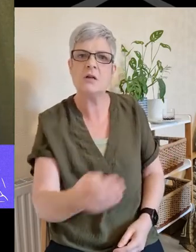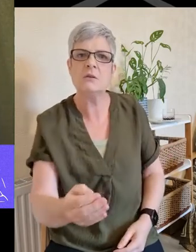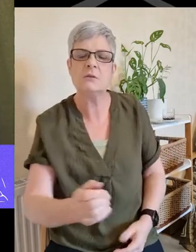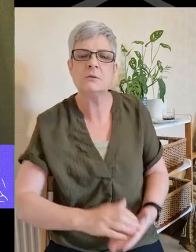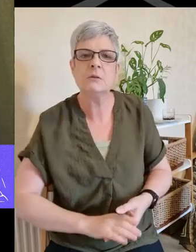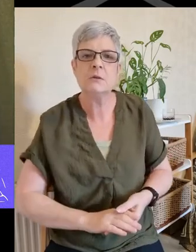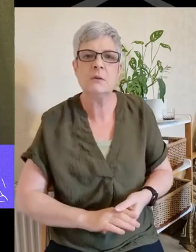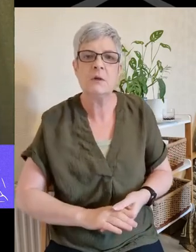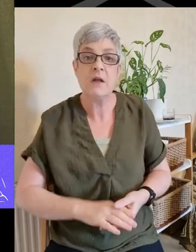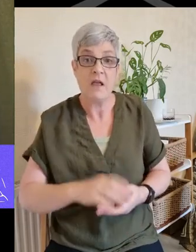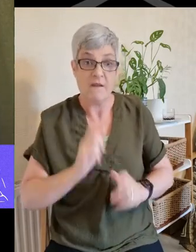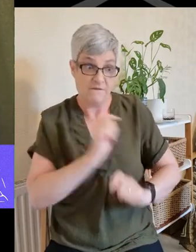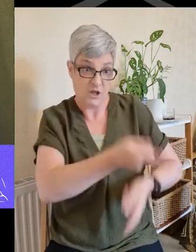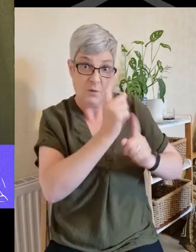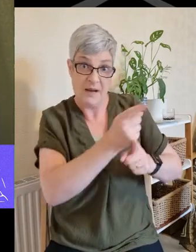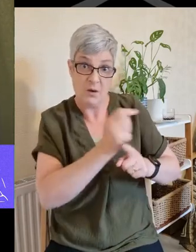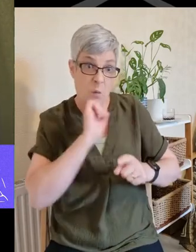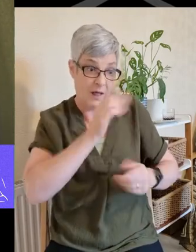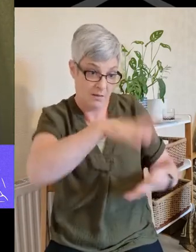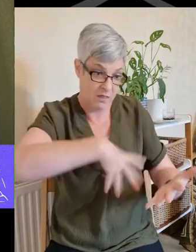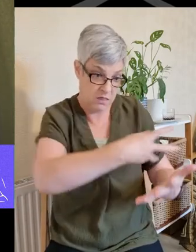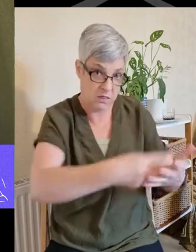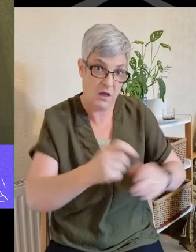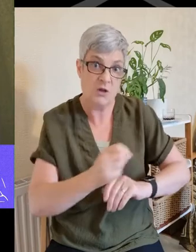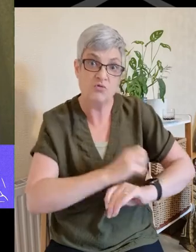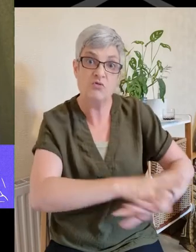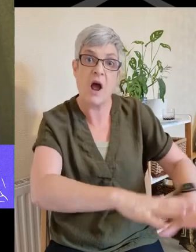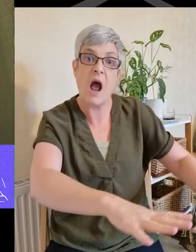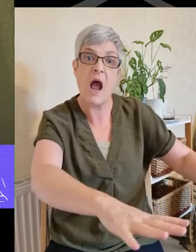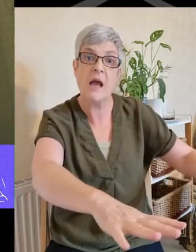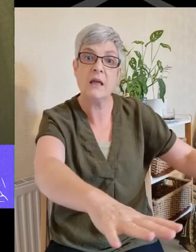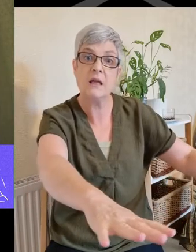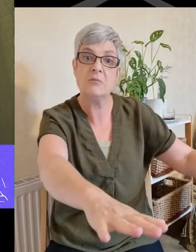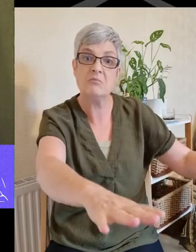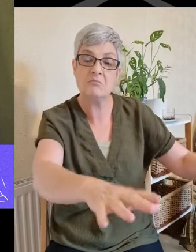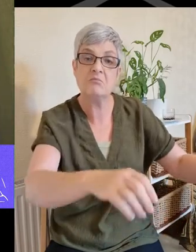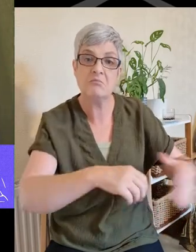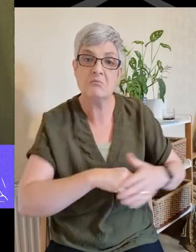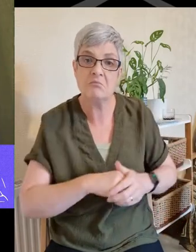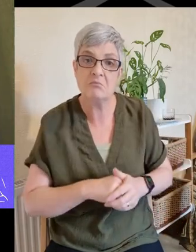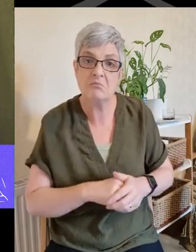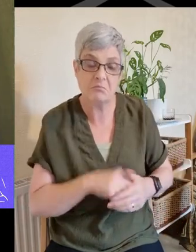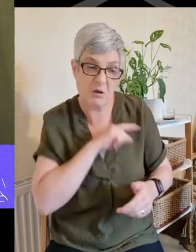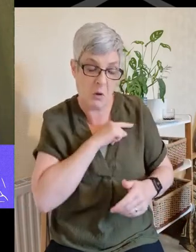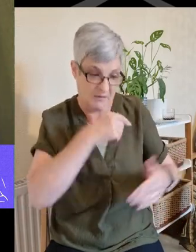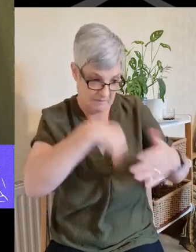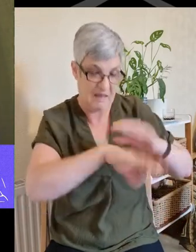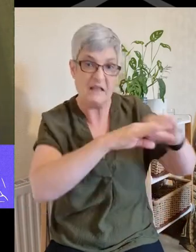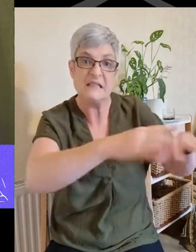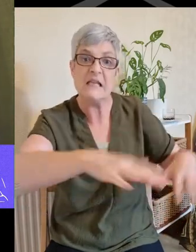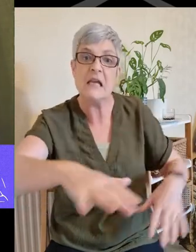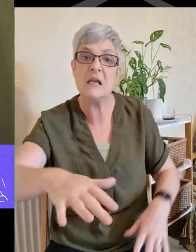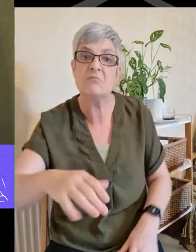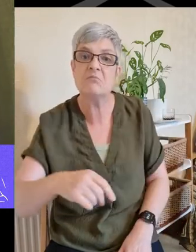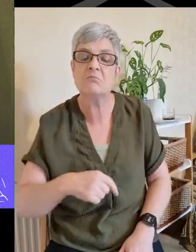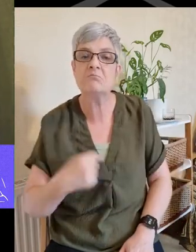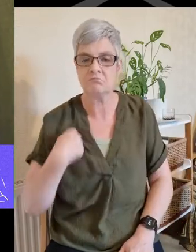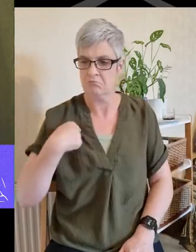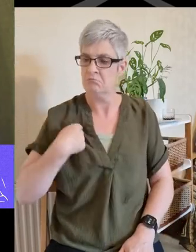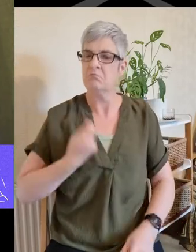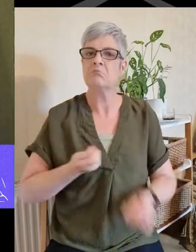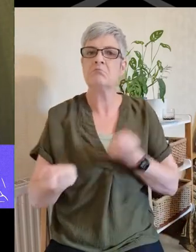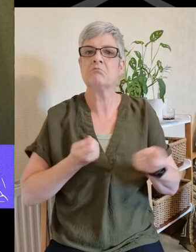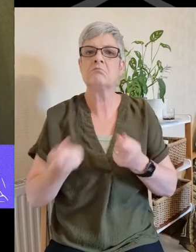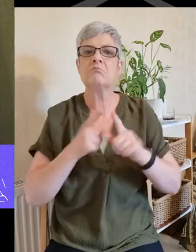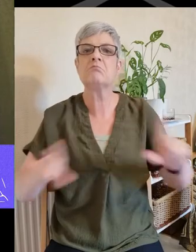Fishermen will dry their nets on it, there, where it stands in the sea. I, the Sovereign Lord,